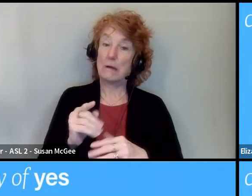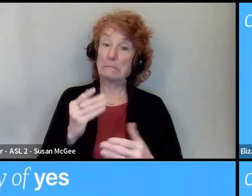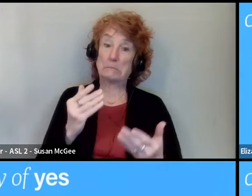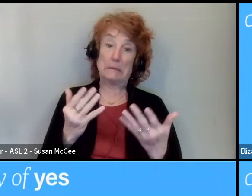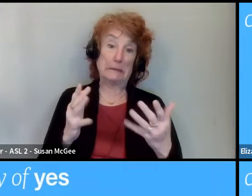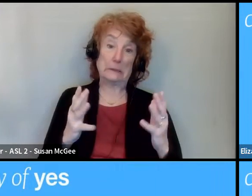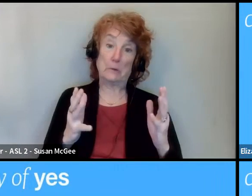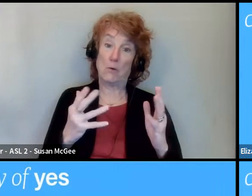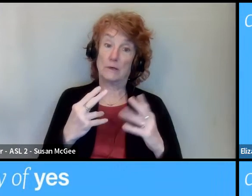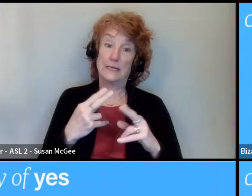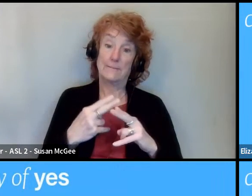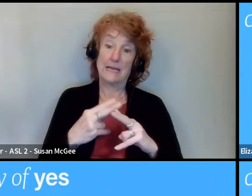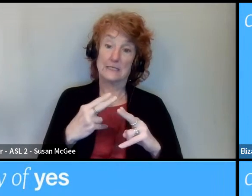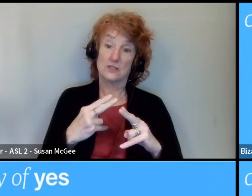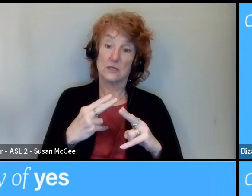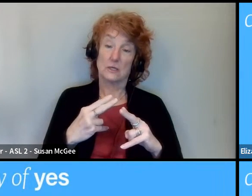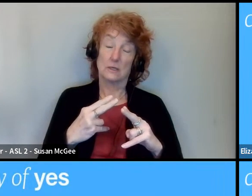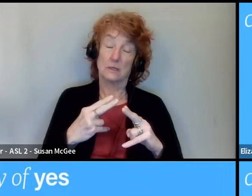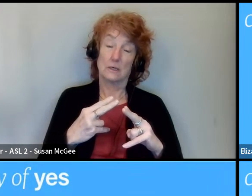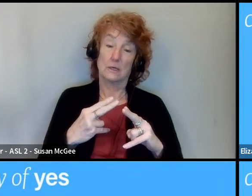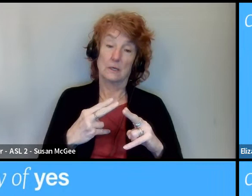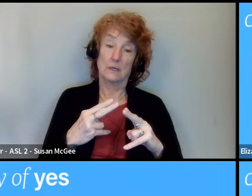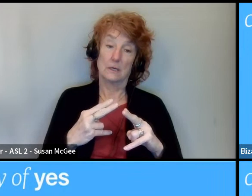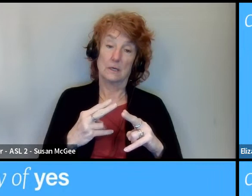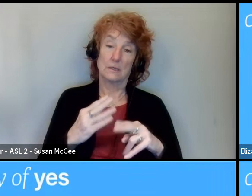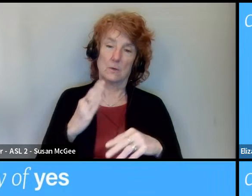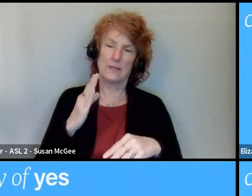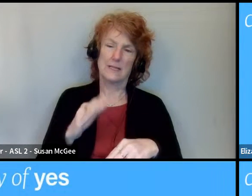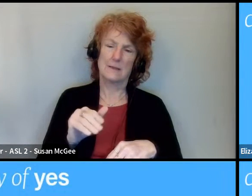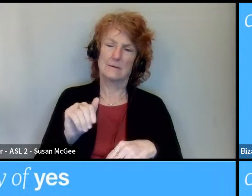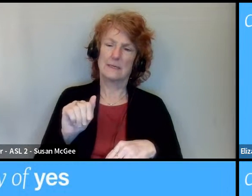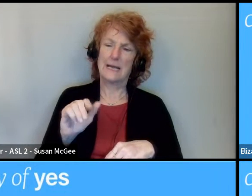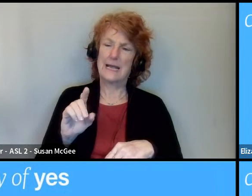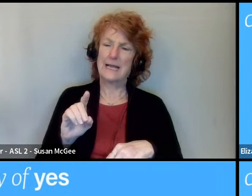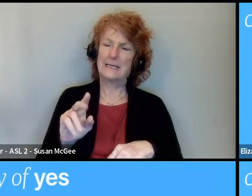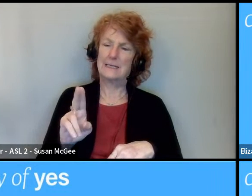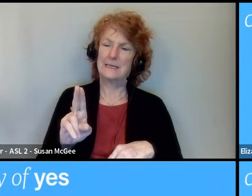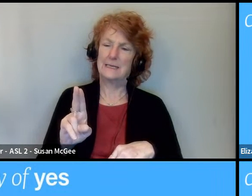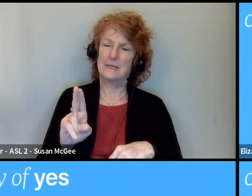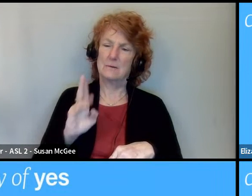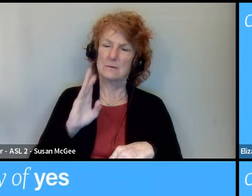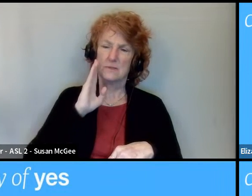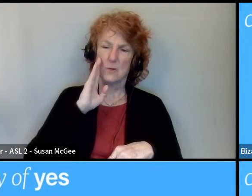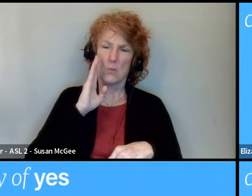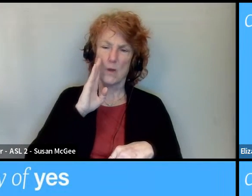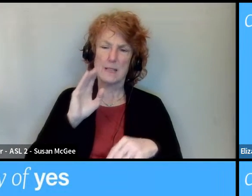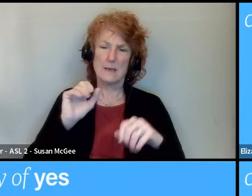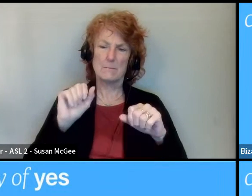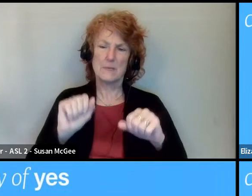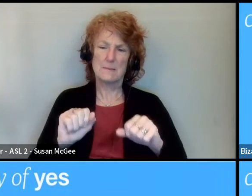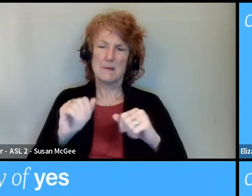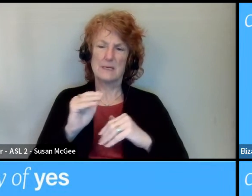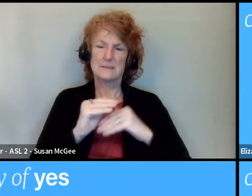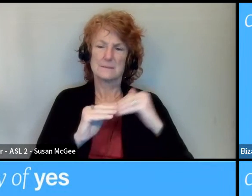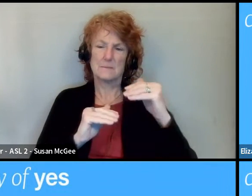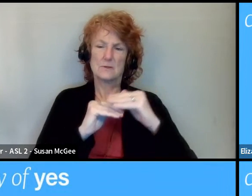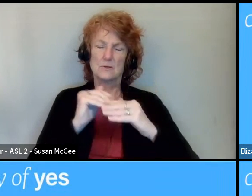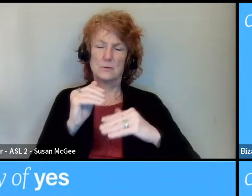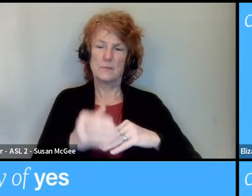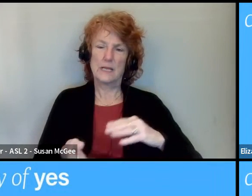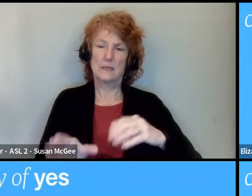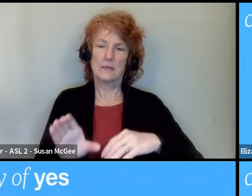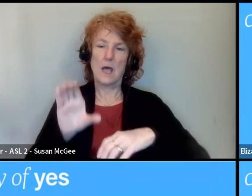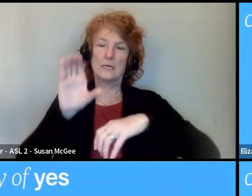but will this, regarding ADUs, will it be permissible to build on top of the garage rather than destroying the